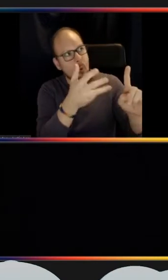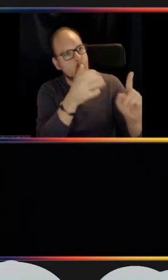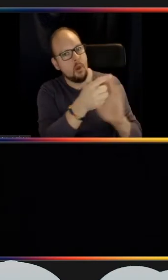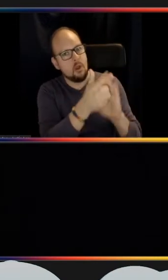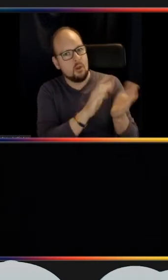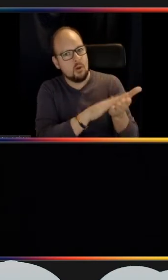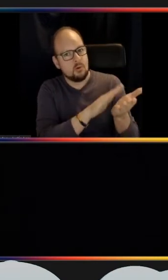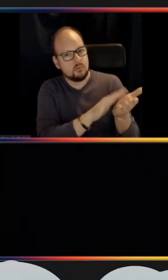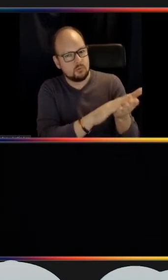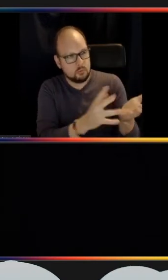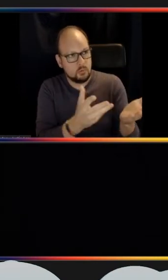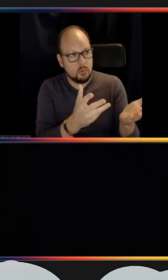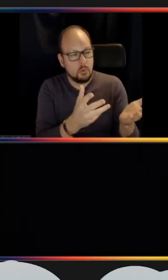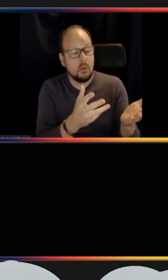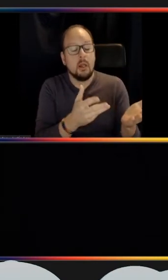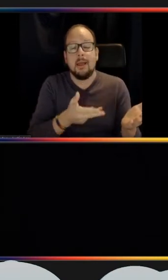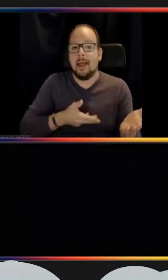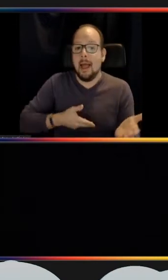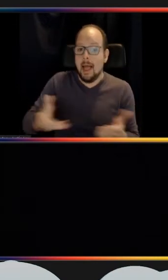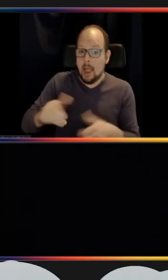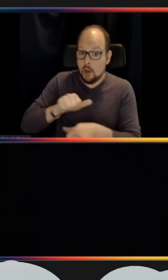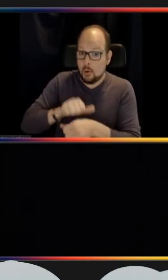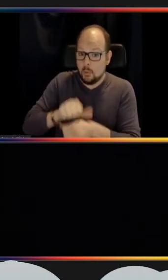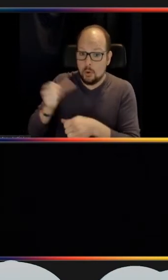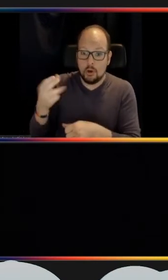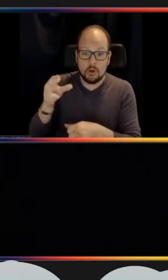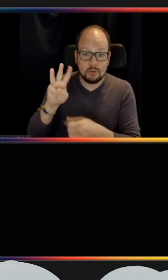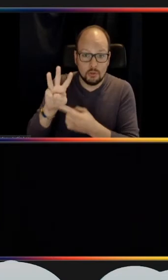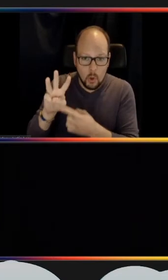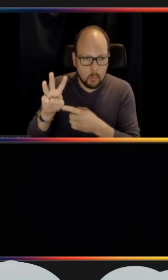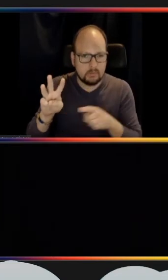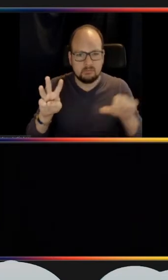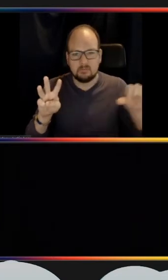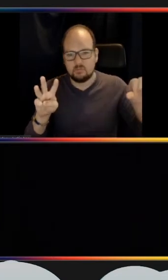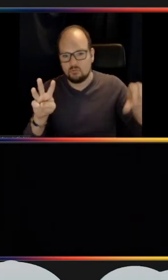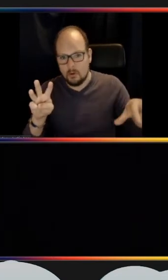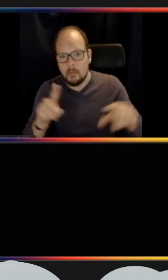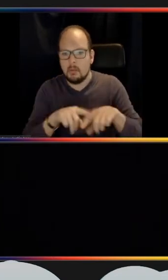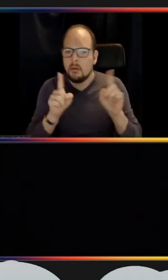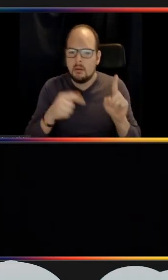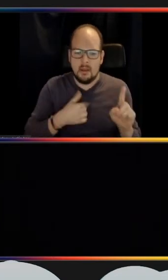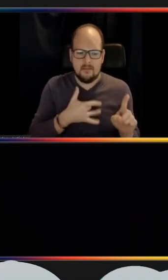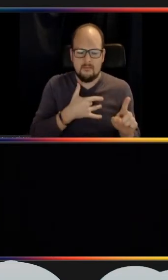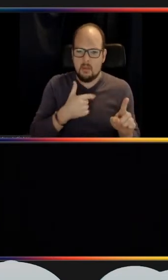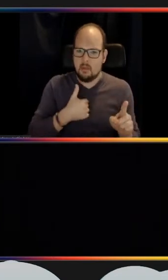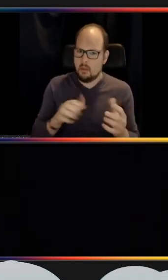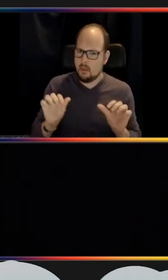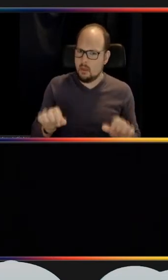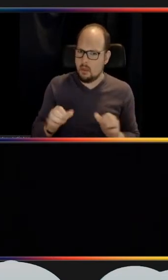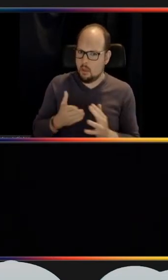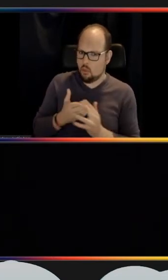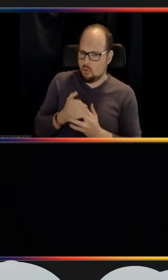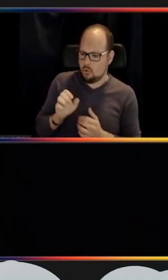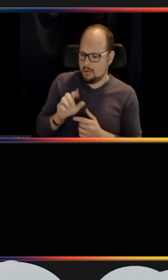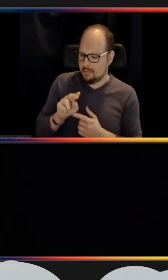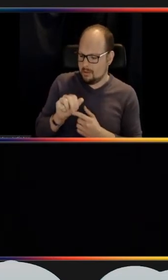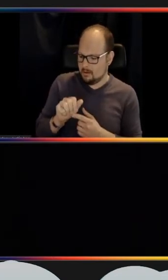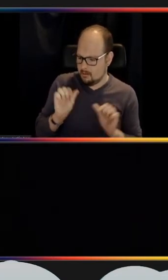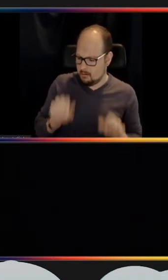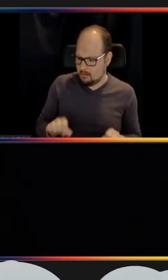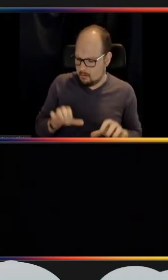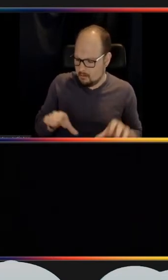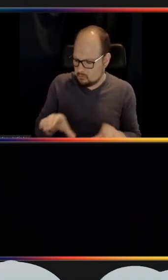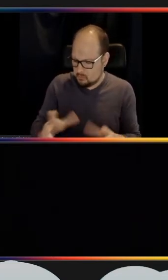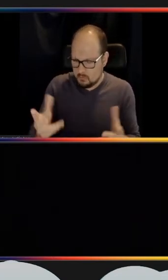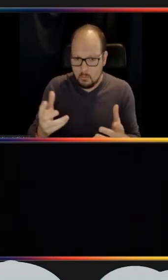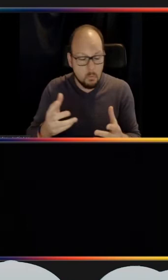So I think it would be cool to live vicariously through Elena and do a little bit of that. So it's changed your life. You didn't expect to